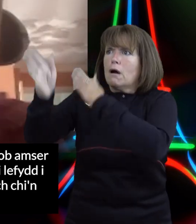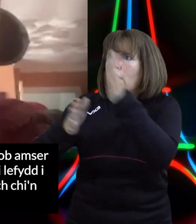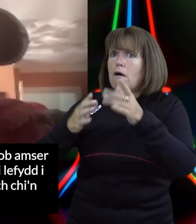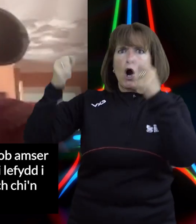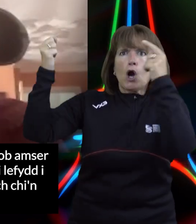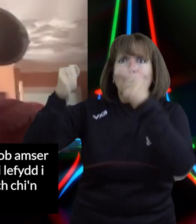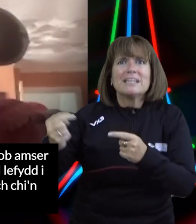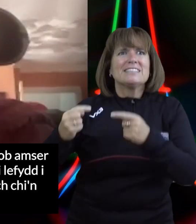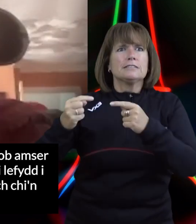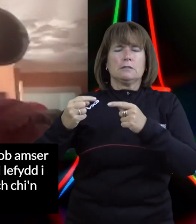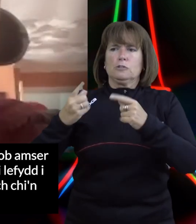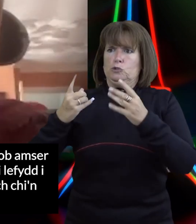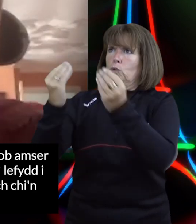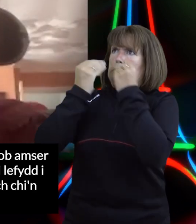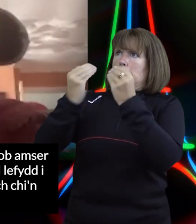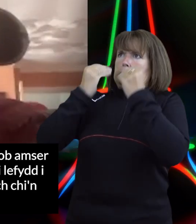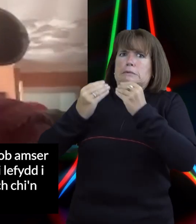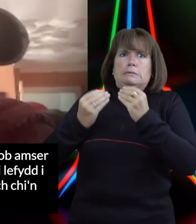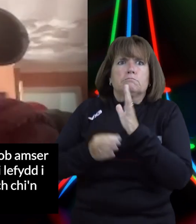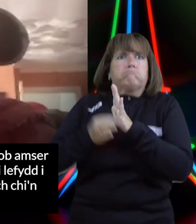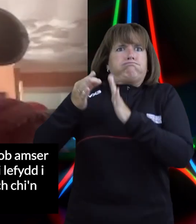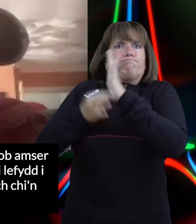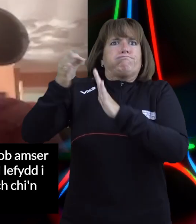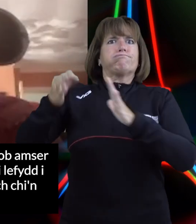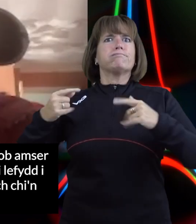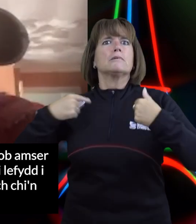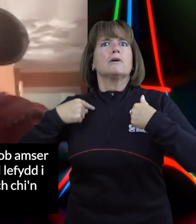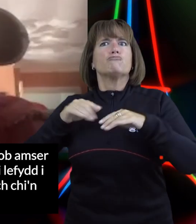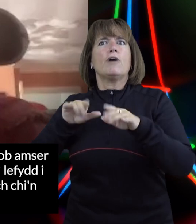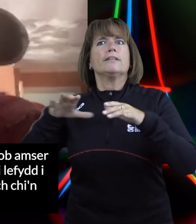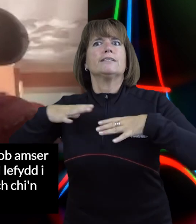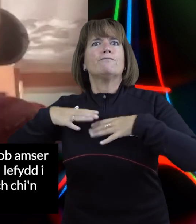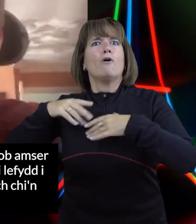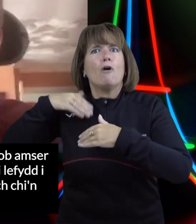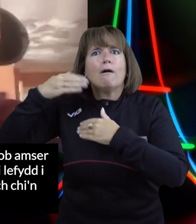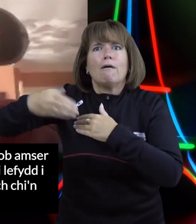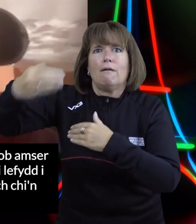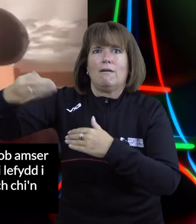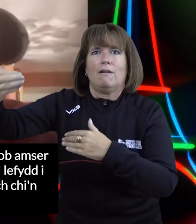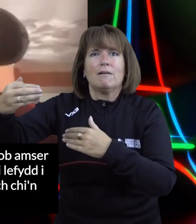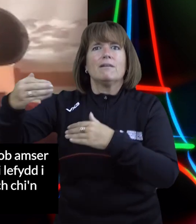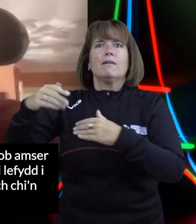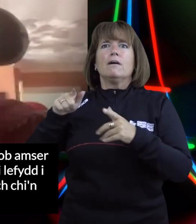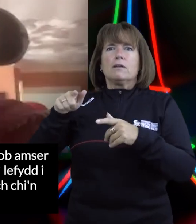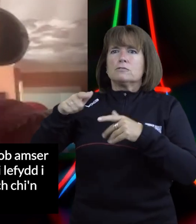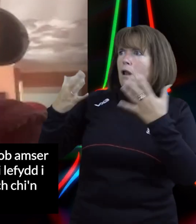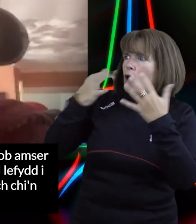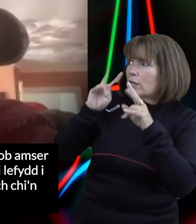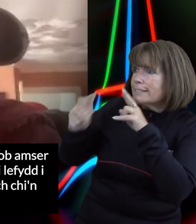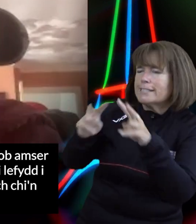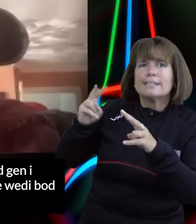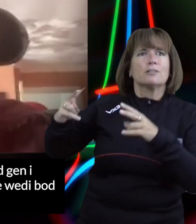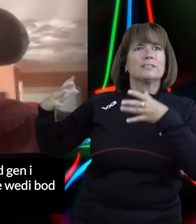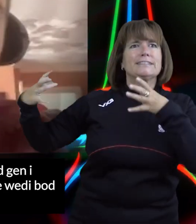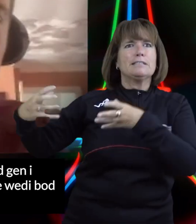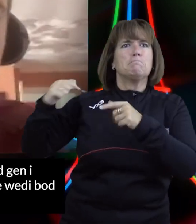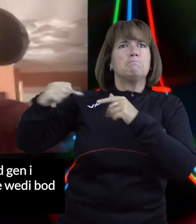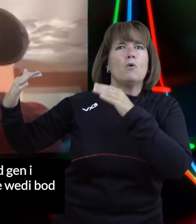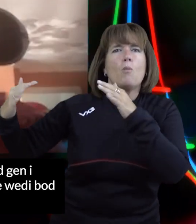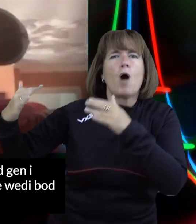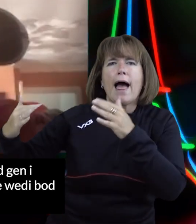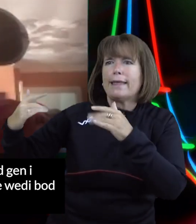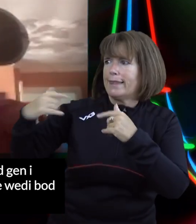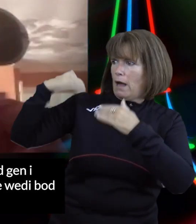to places to actually compete, sharpen, you get used to. You get a feel for what's going on. You see what your rivals are doing. It